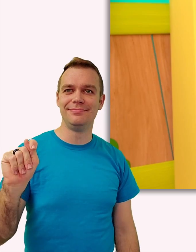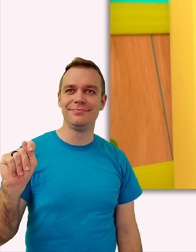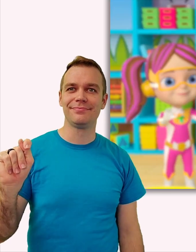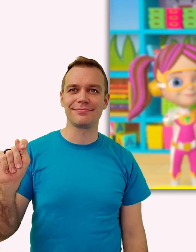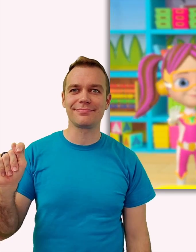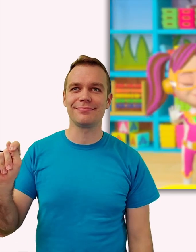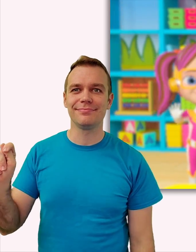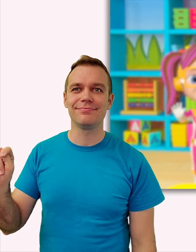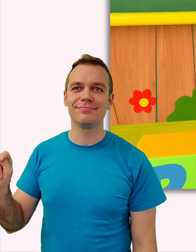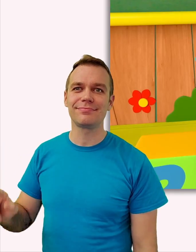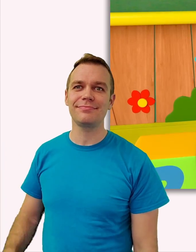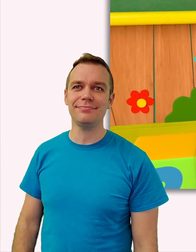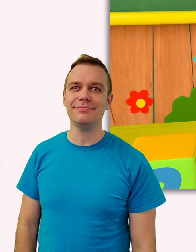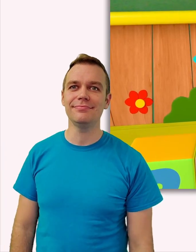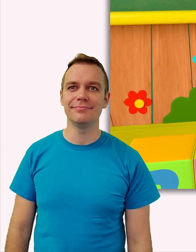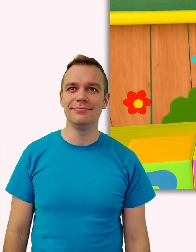T